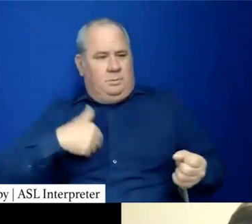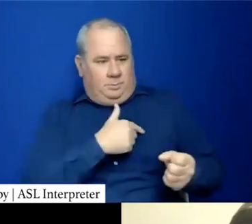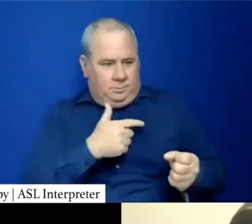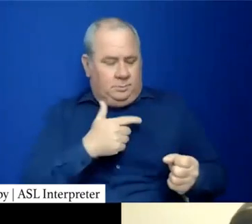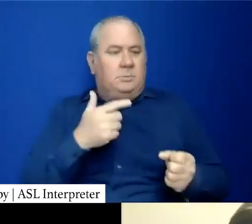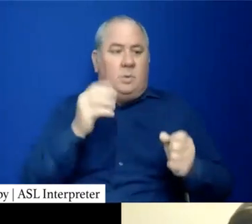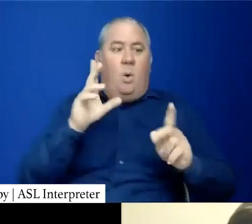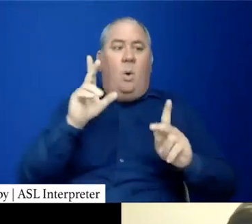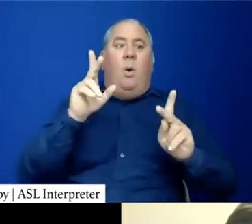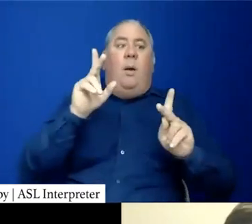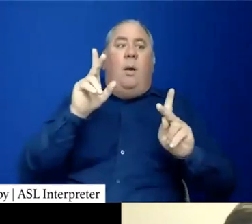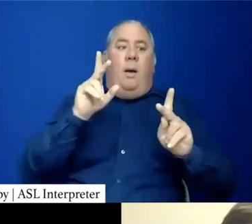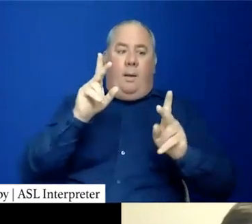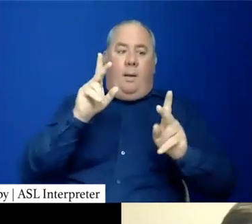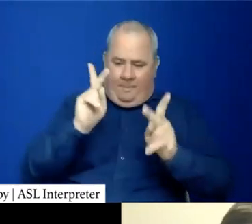But yeah,